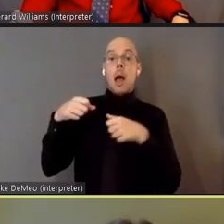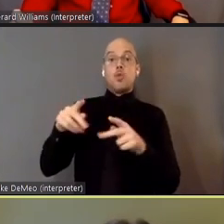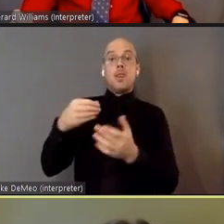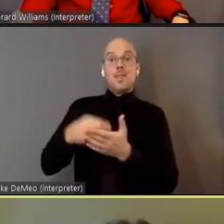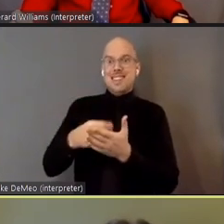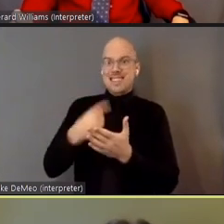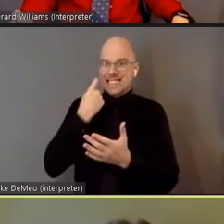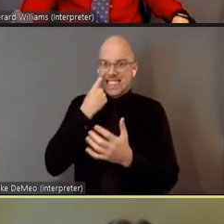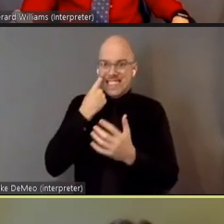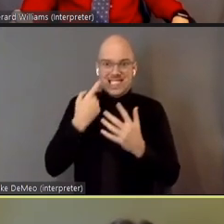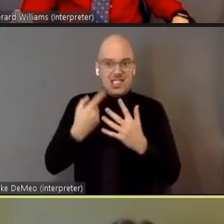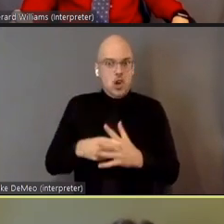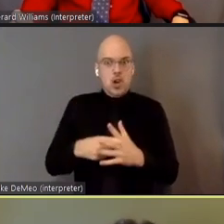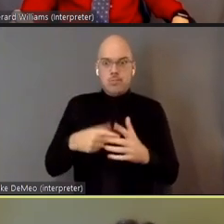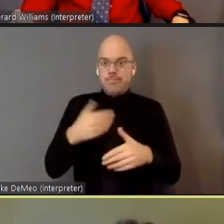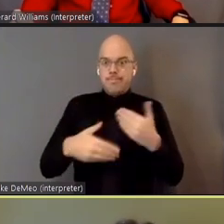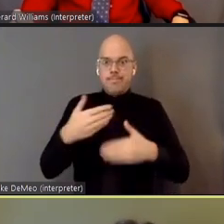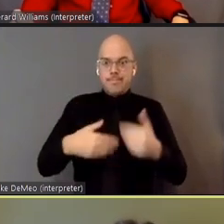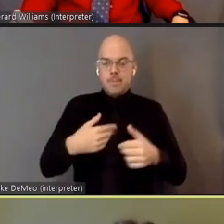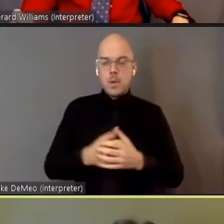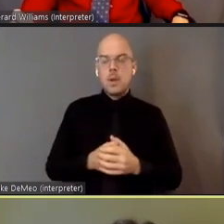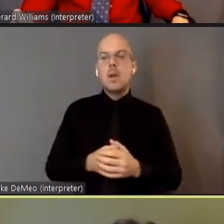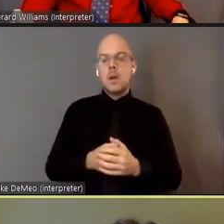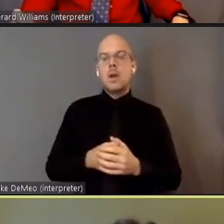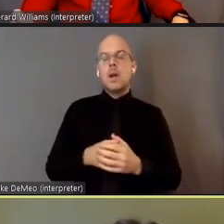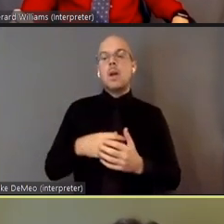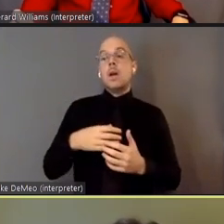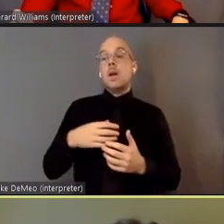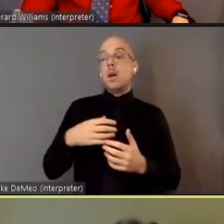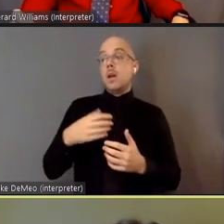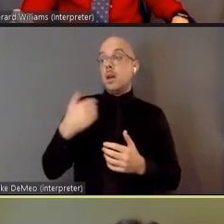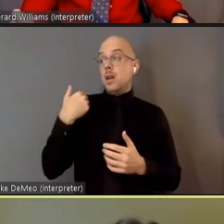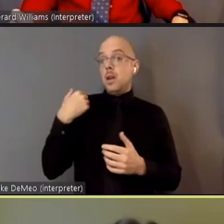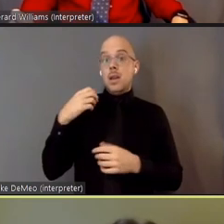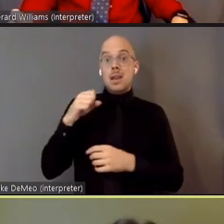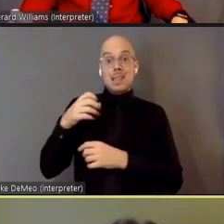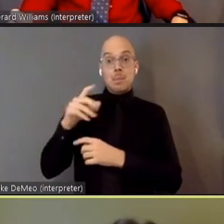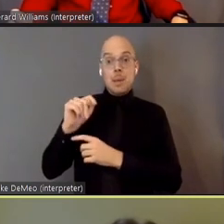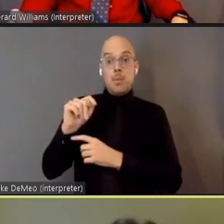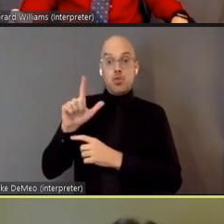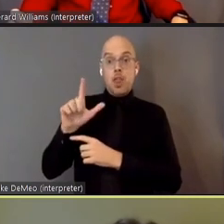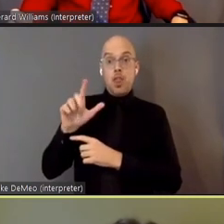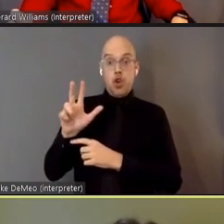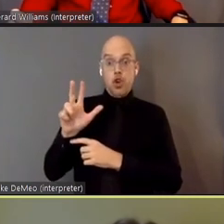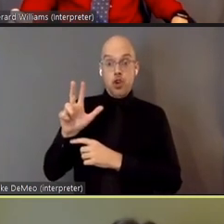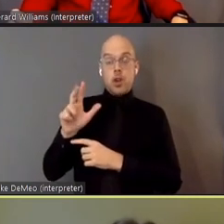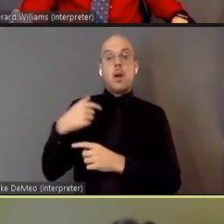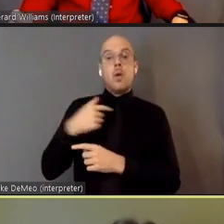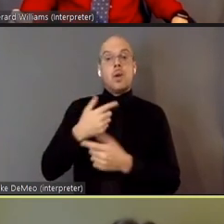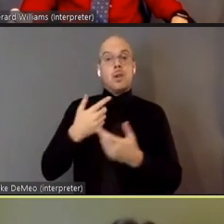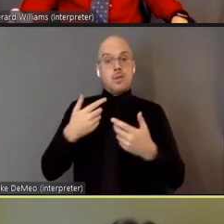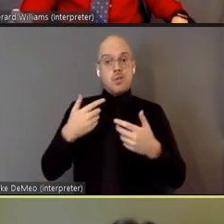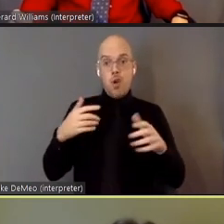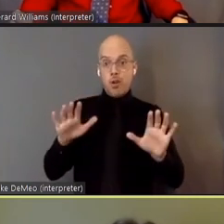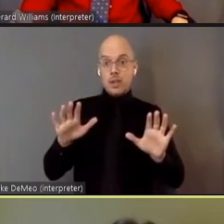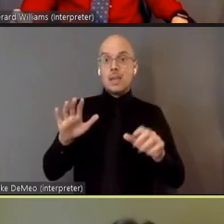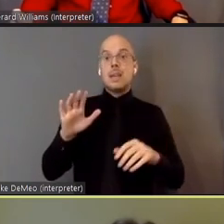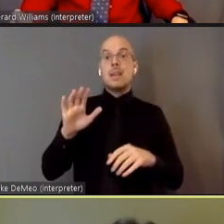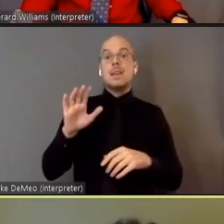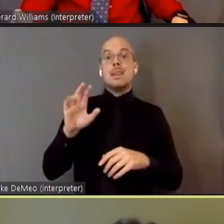right now. We have just as of the 23rd of September closed the window